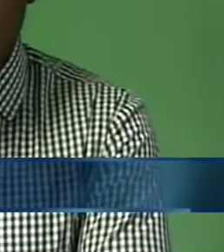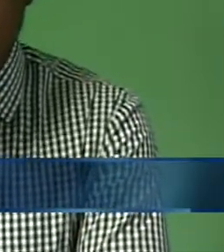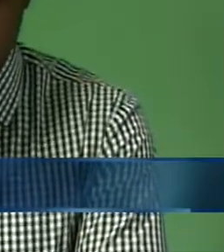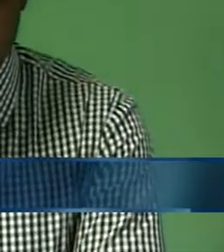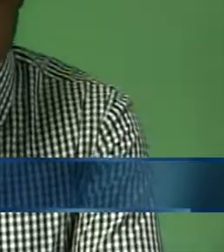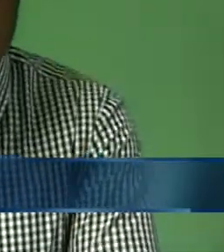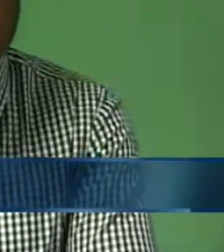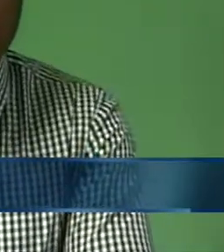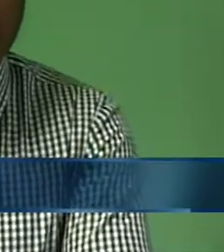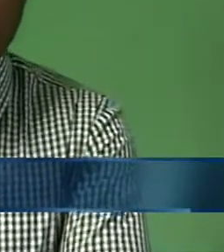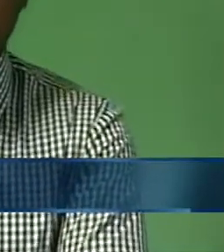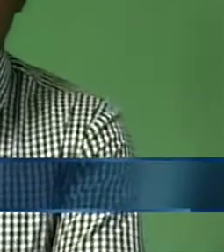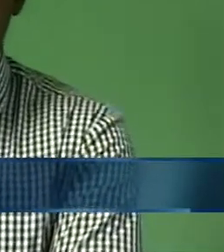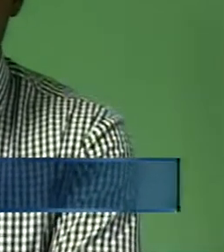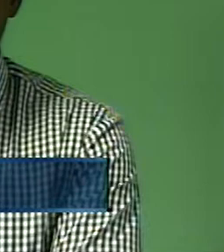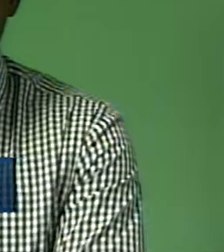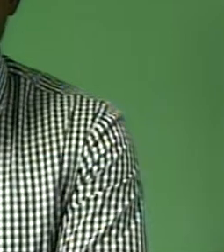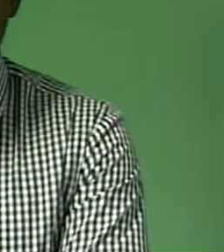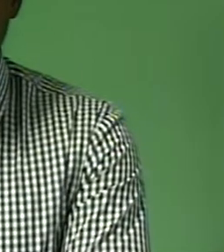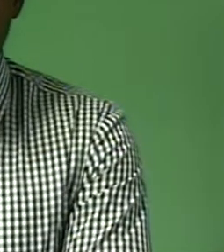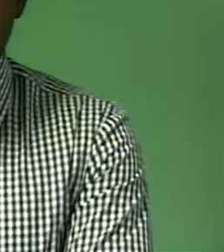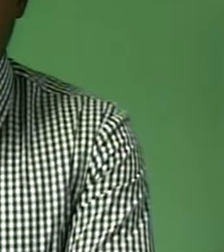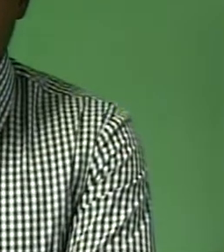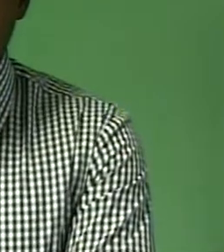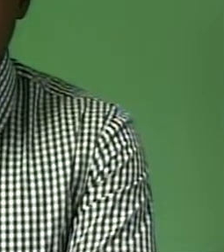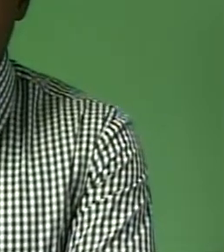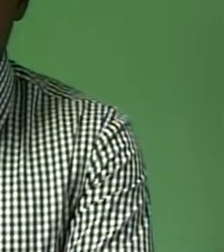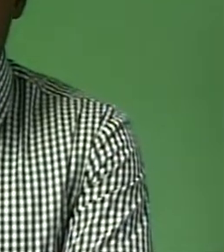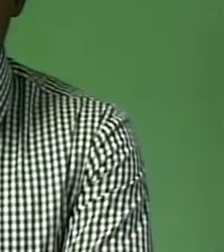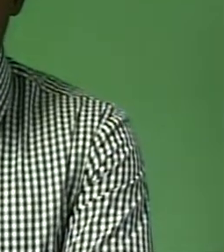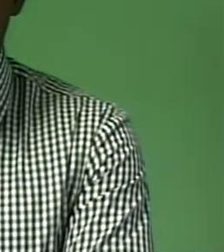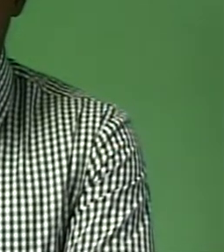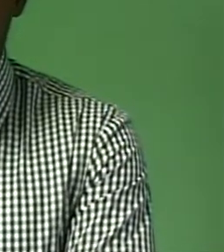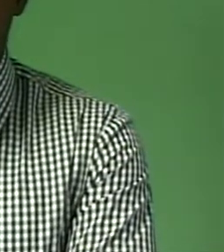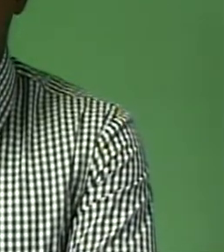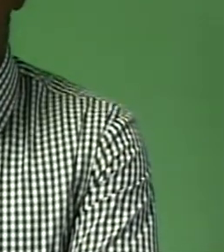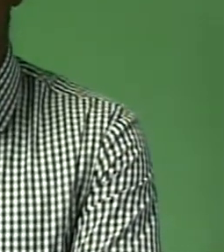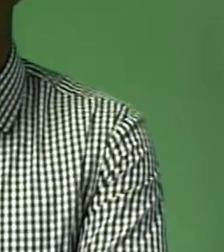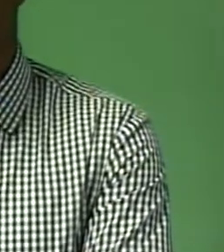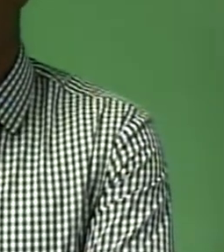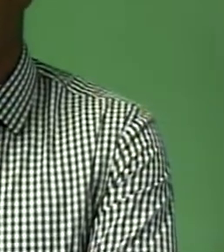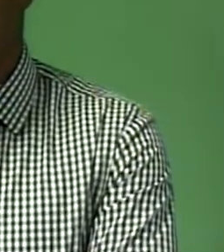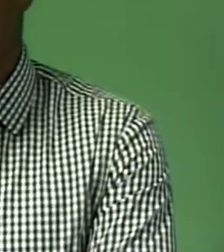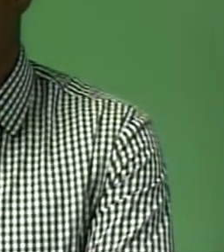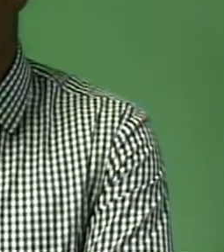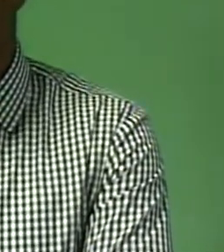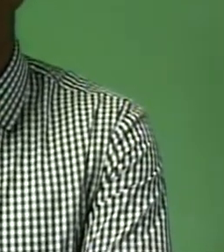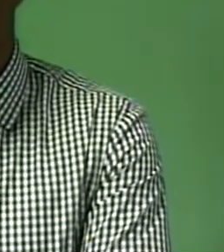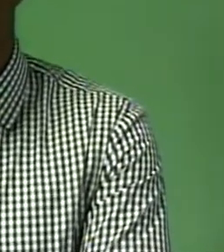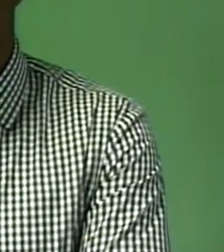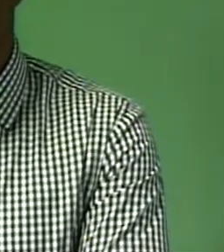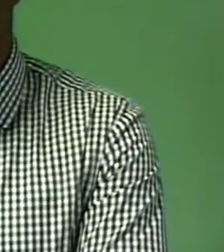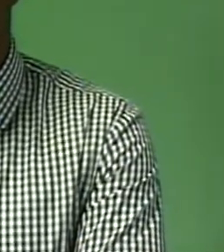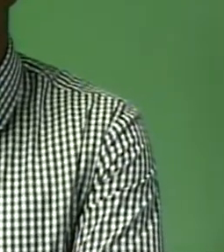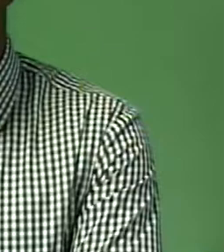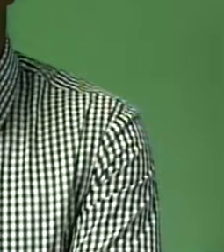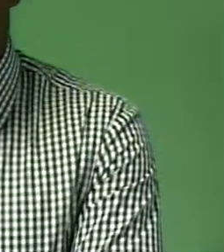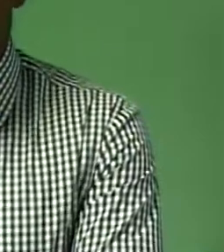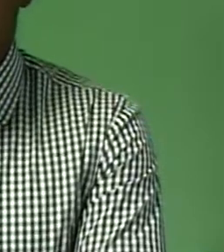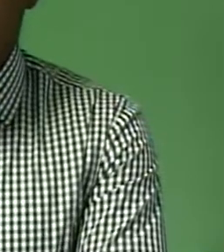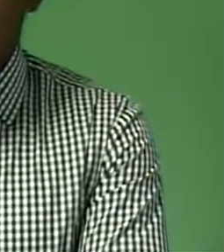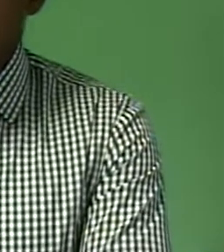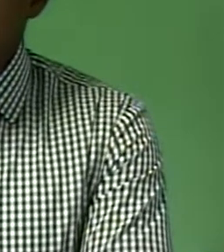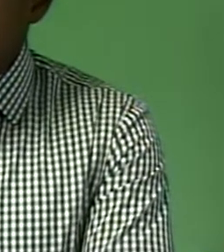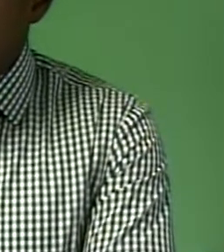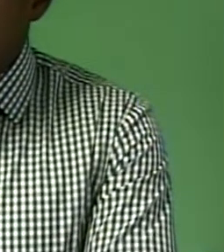member, Corey Beckles, who is really in charge of this process, and he would have put together some of the best minds in Barbados